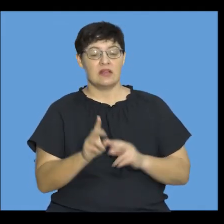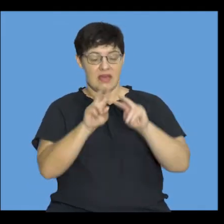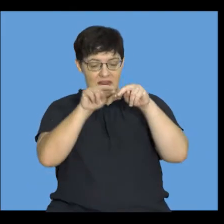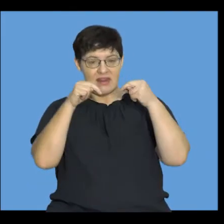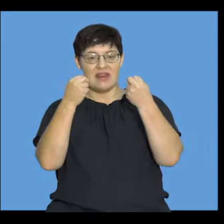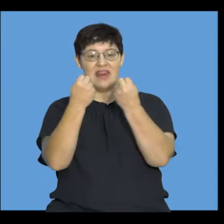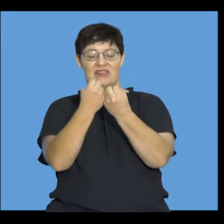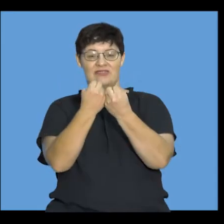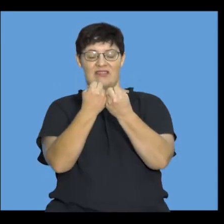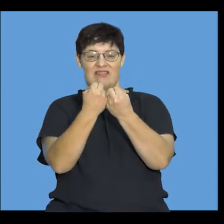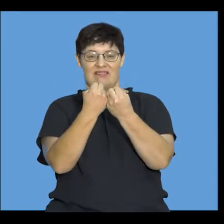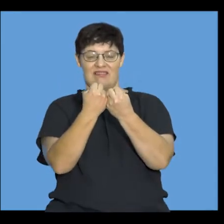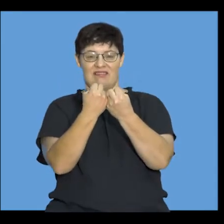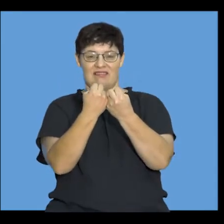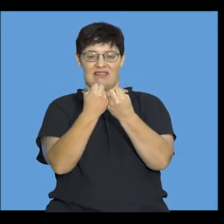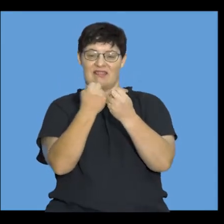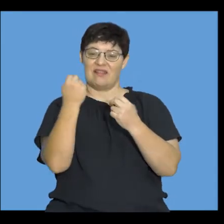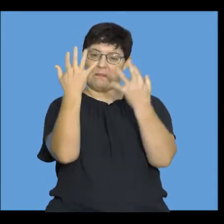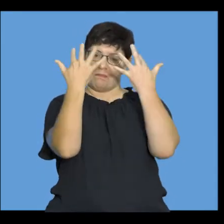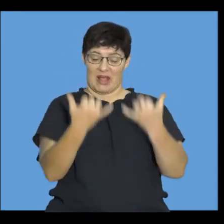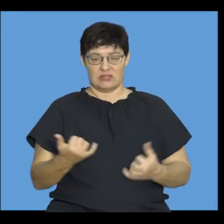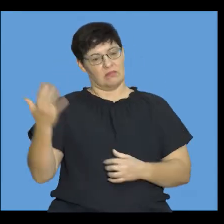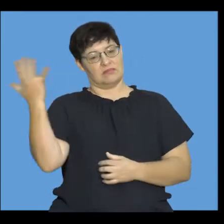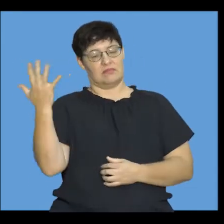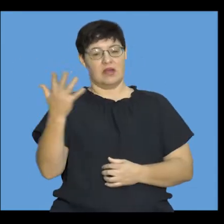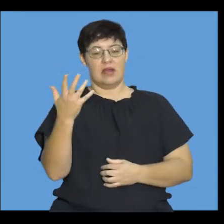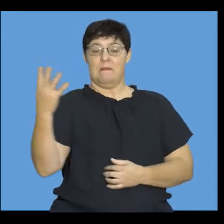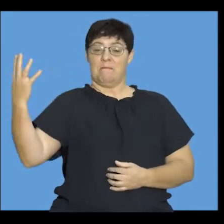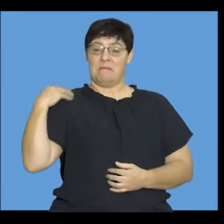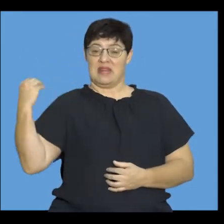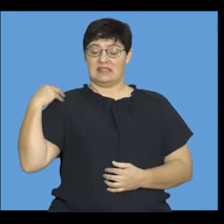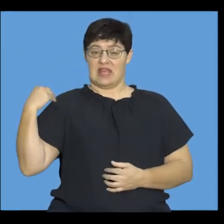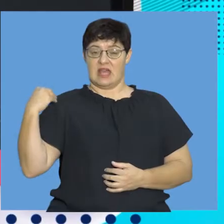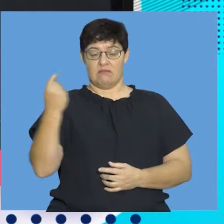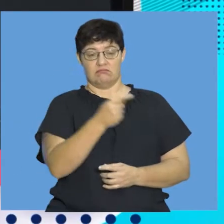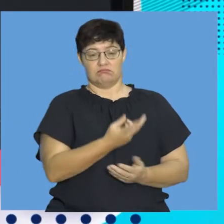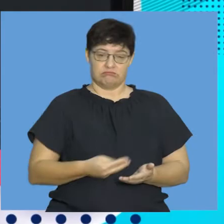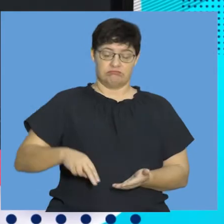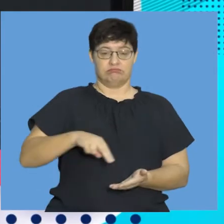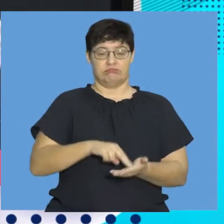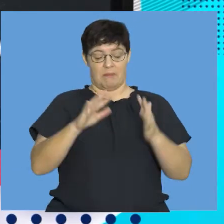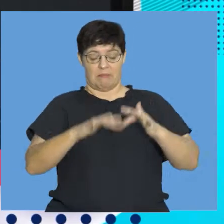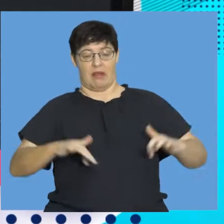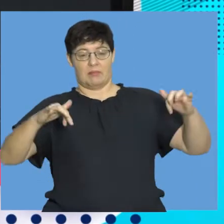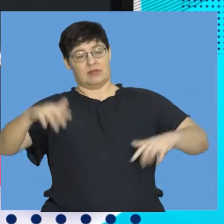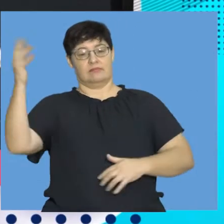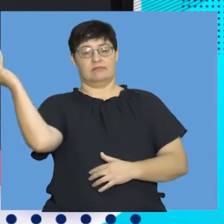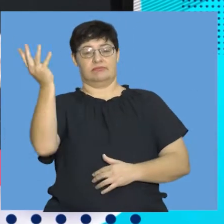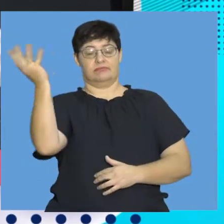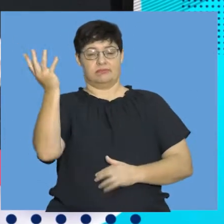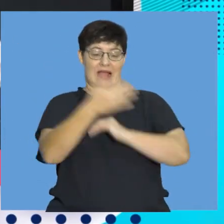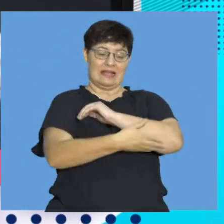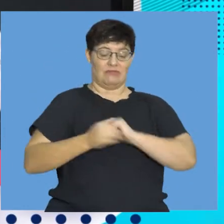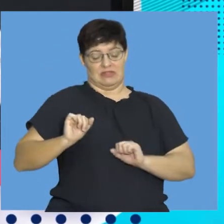national budget. Okay? Now that is where the country's budget, obviously, they also have